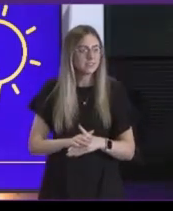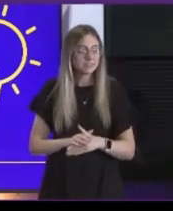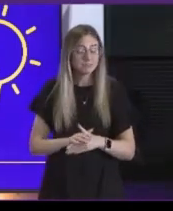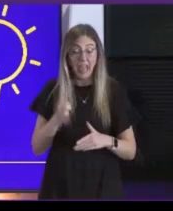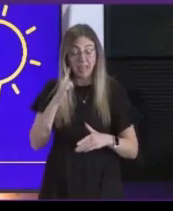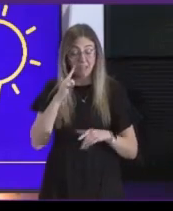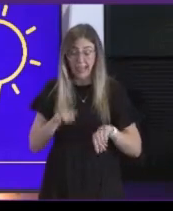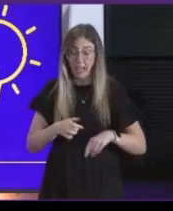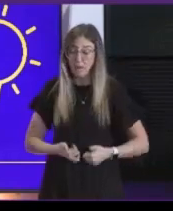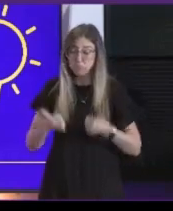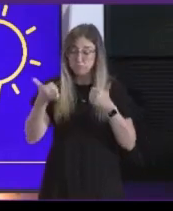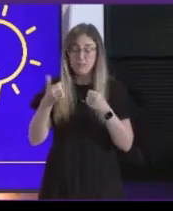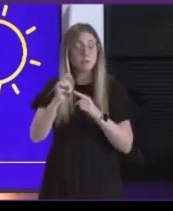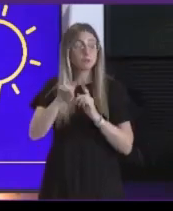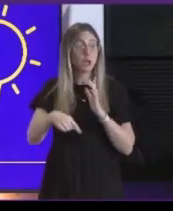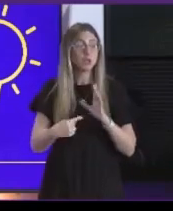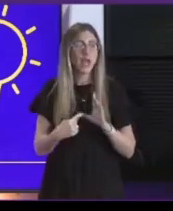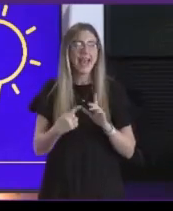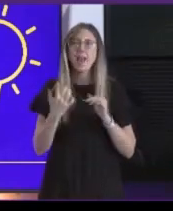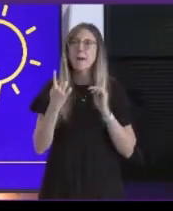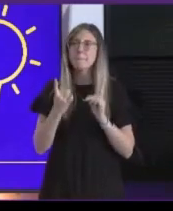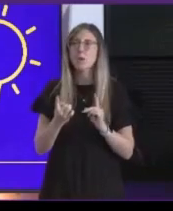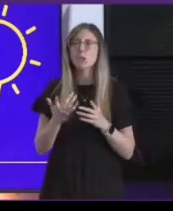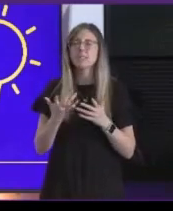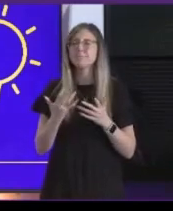project, but it's very heavy.